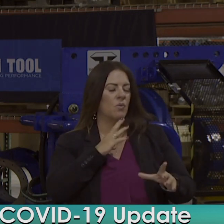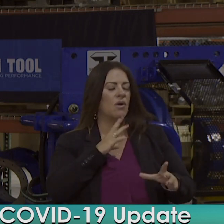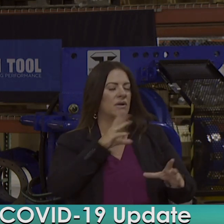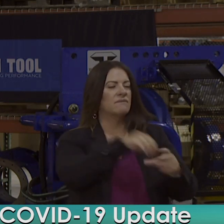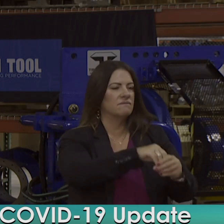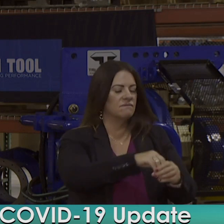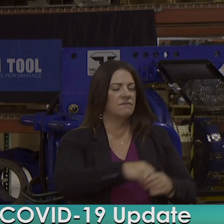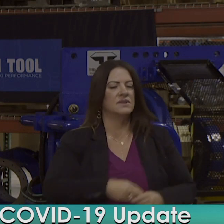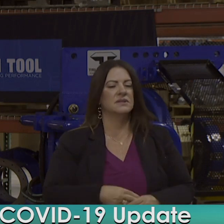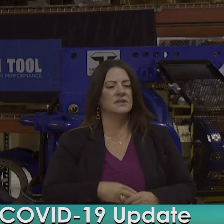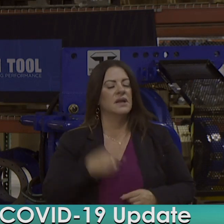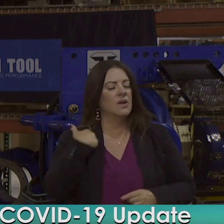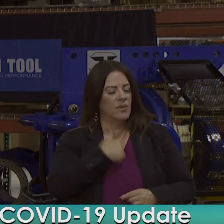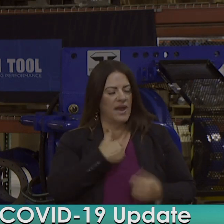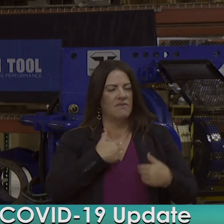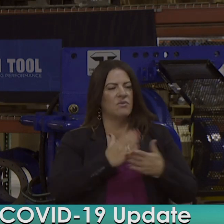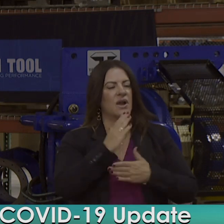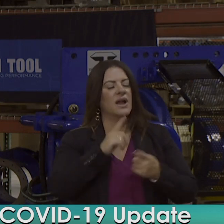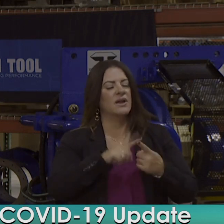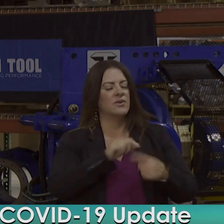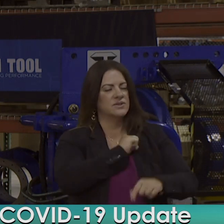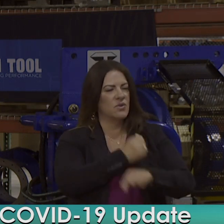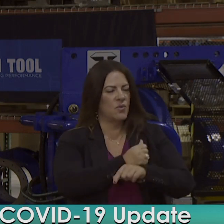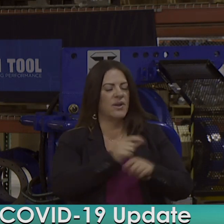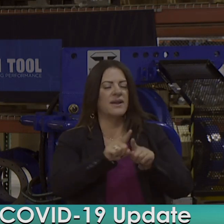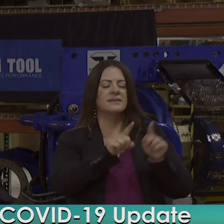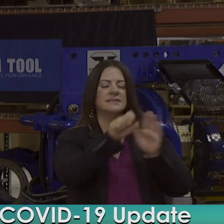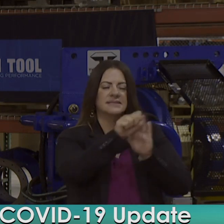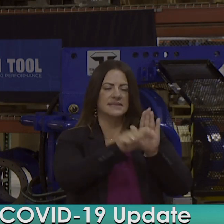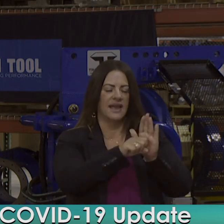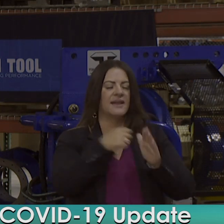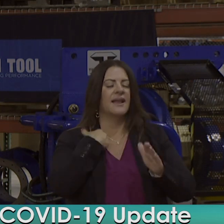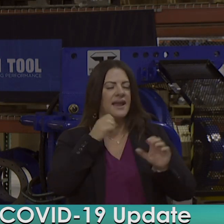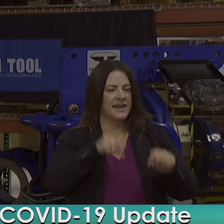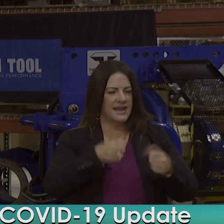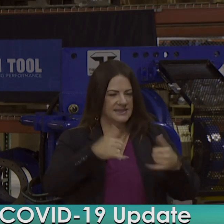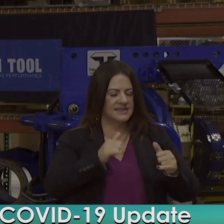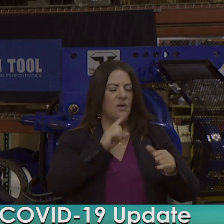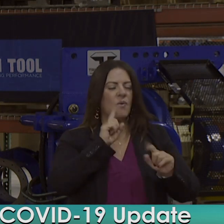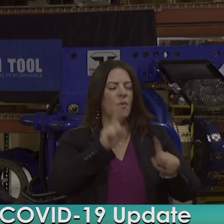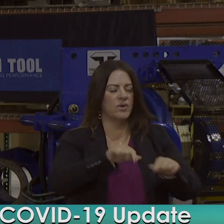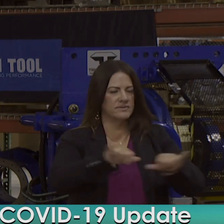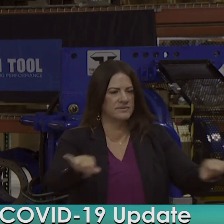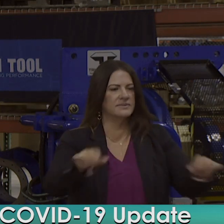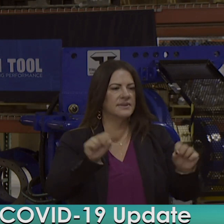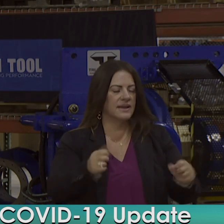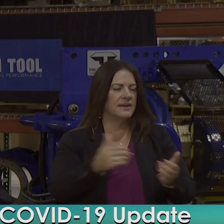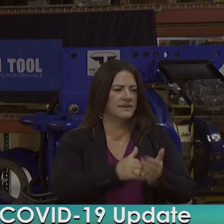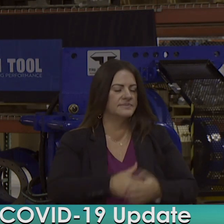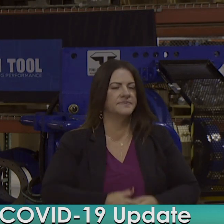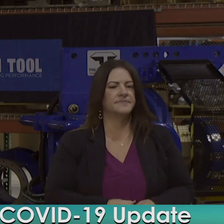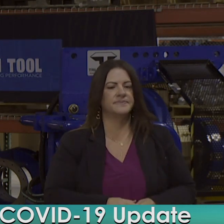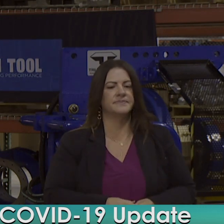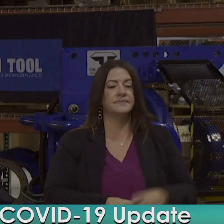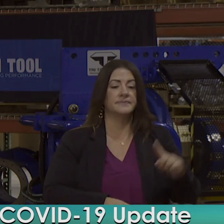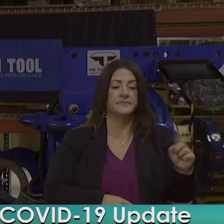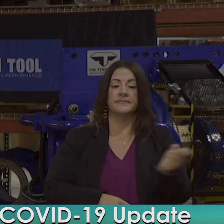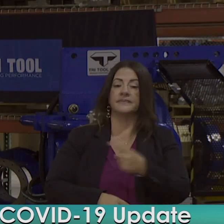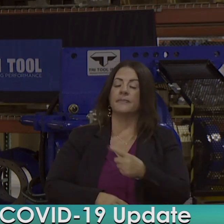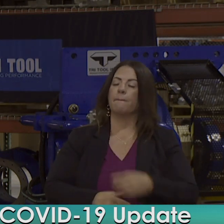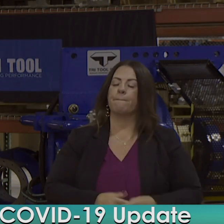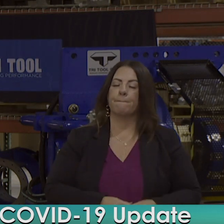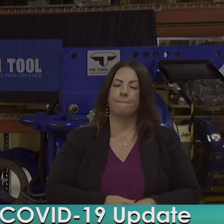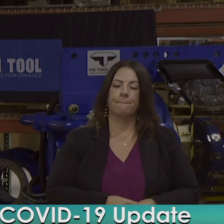and we'll reserve the right and our authority as a state to pull back. The next question is from Dustin Gardner of the San